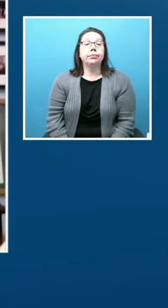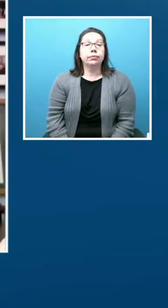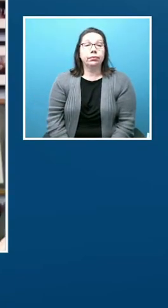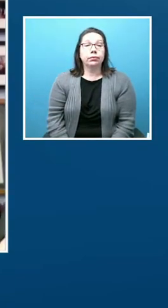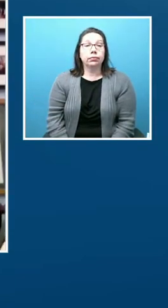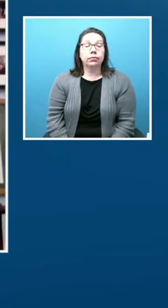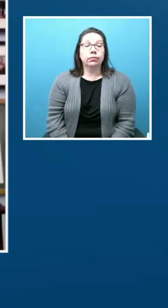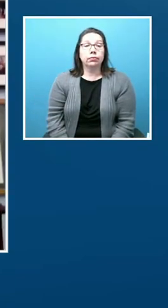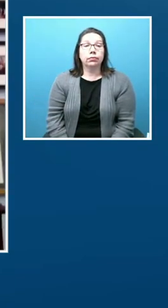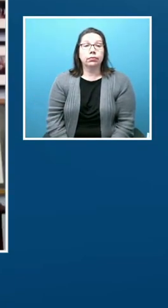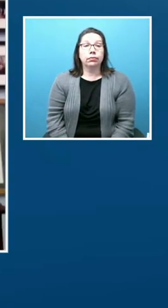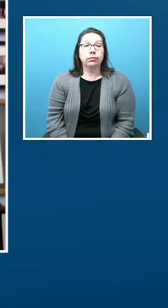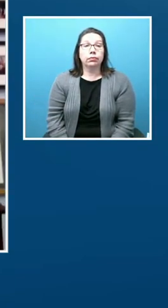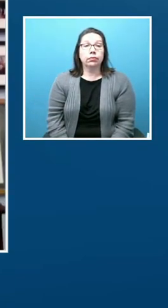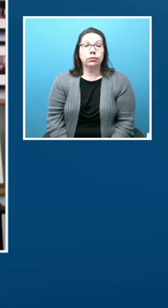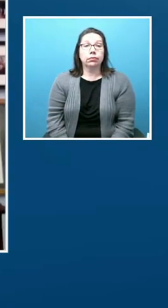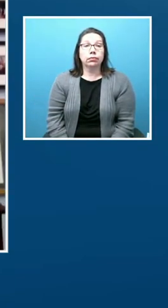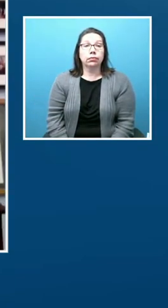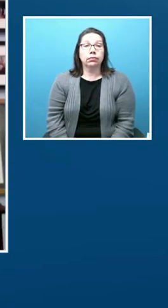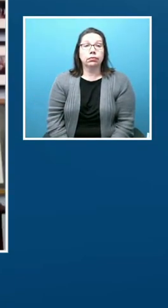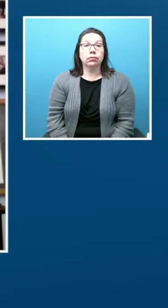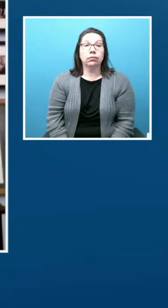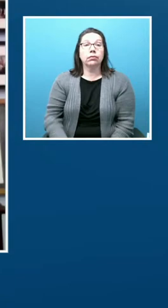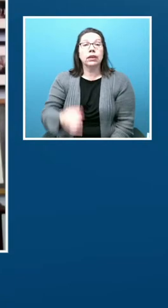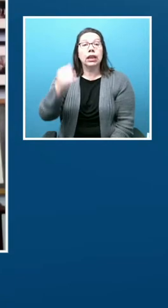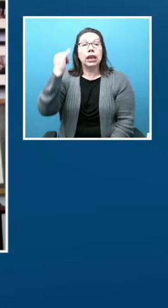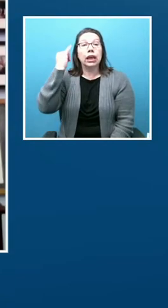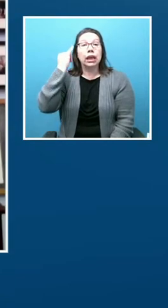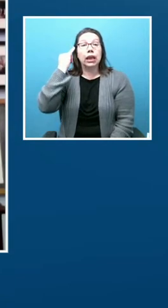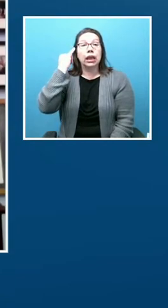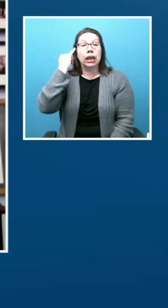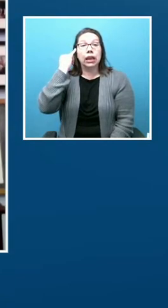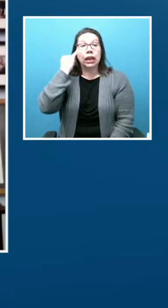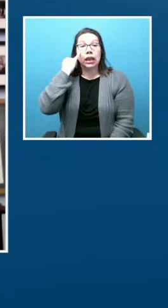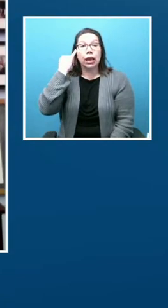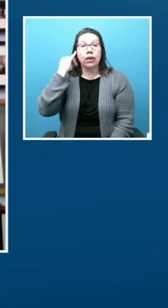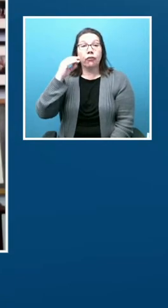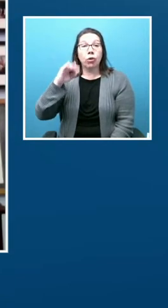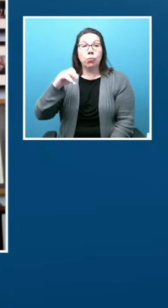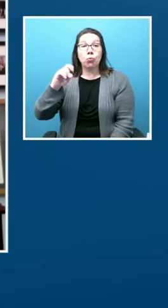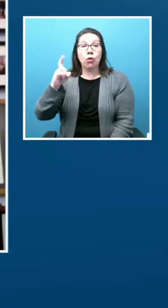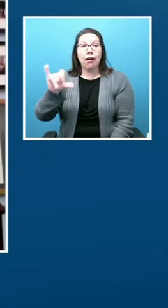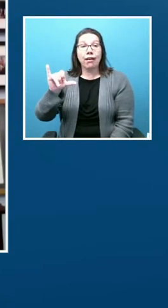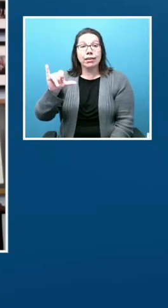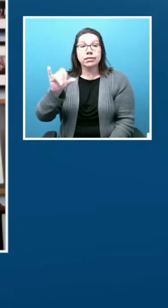Please, if you're holding a proxy, please vote